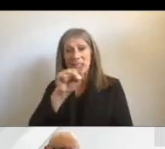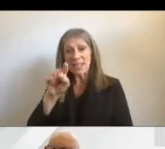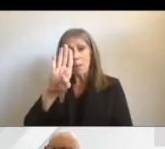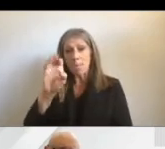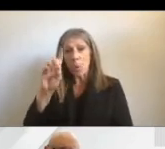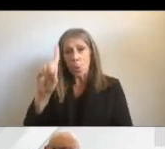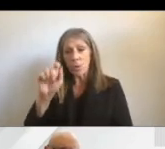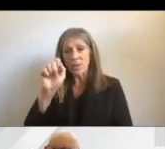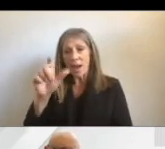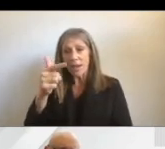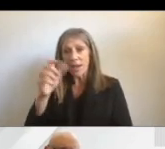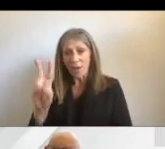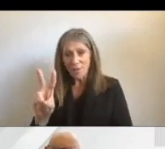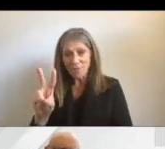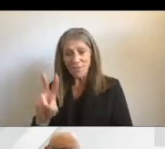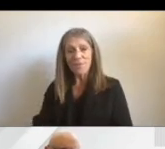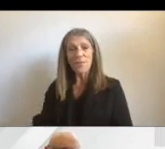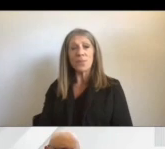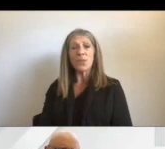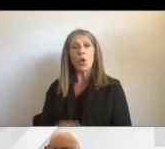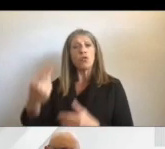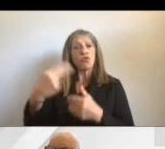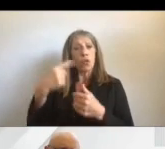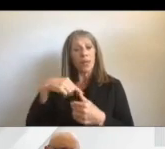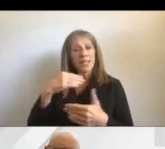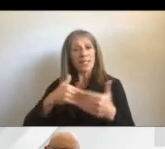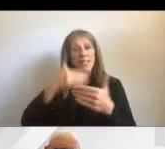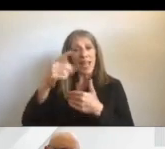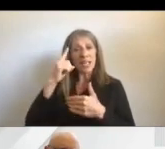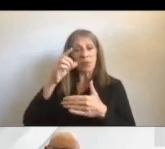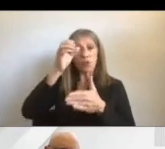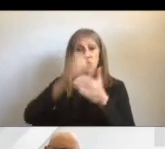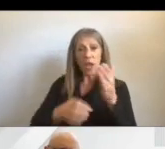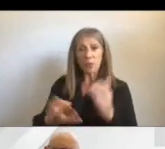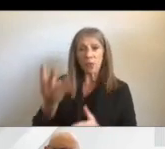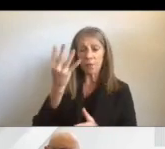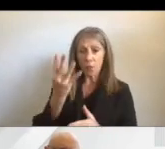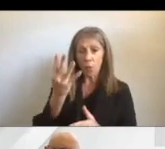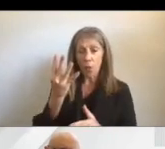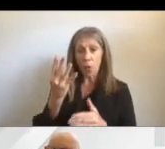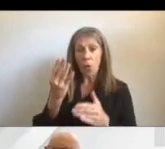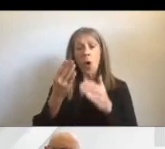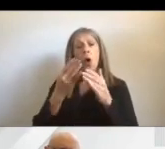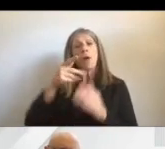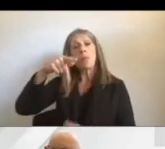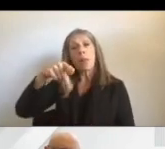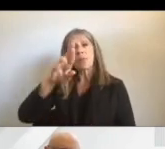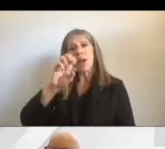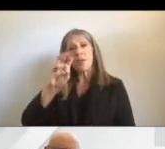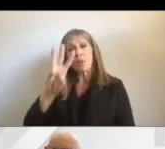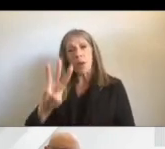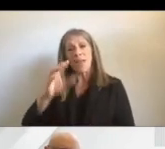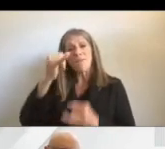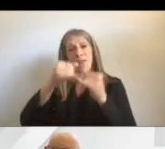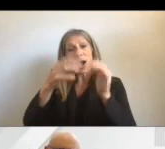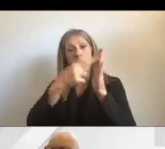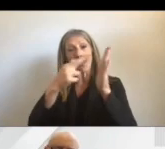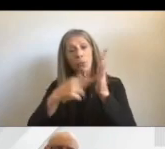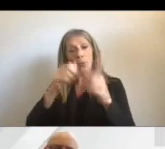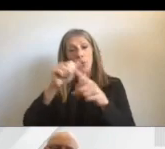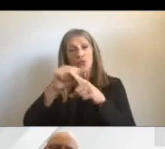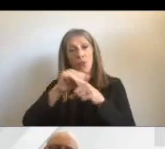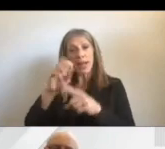change from the proposed rule, because the proposed rule, angled parking and perpendicular